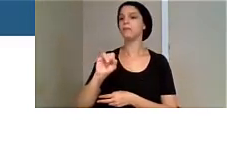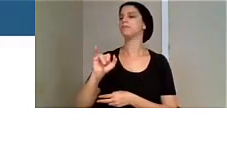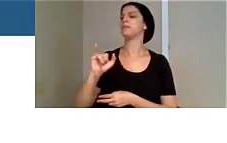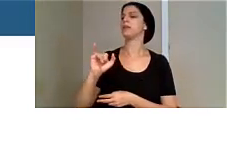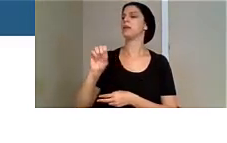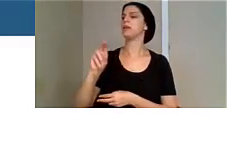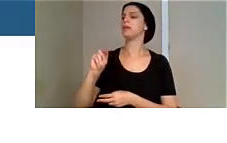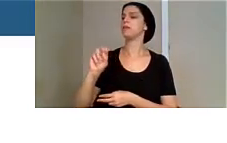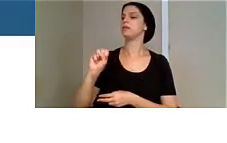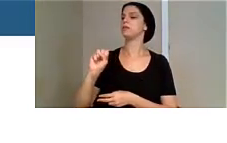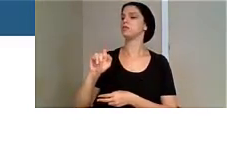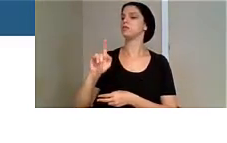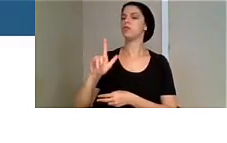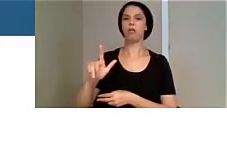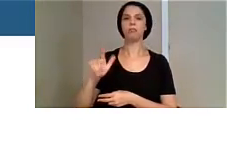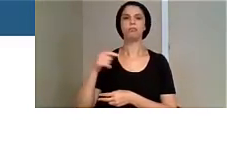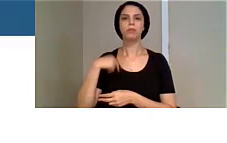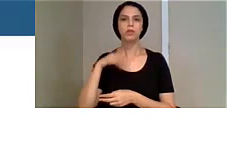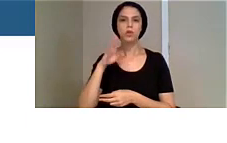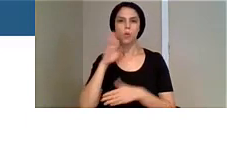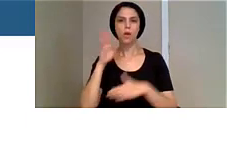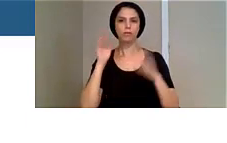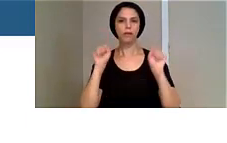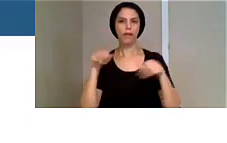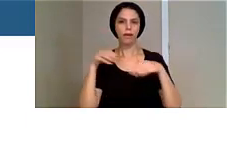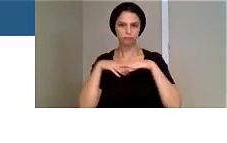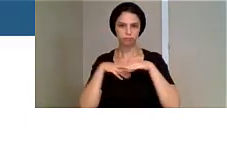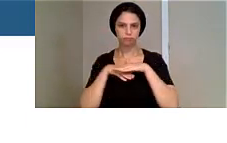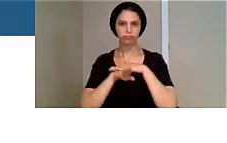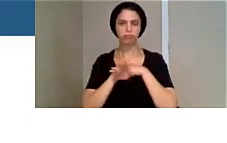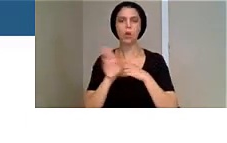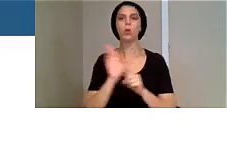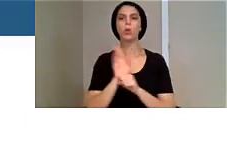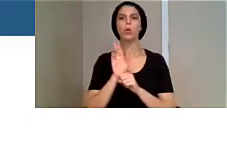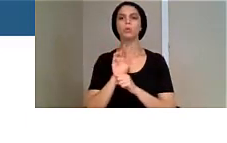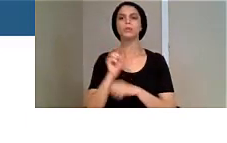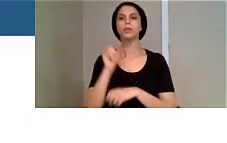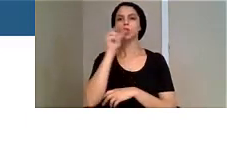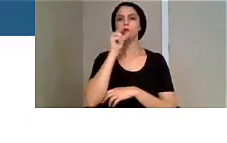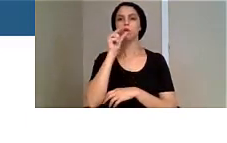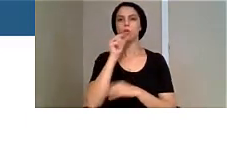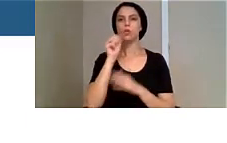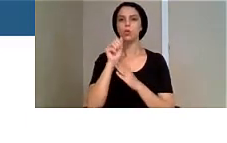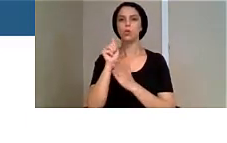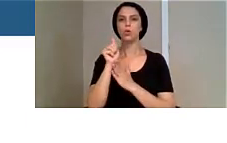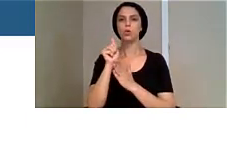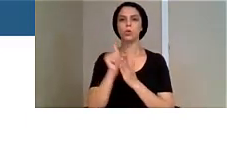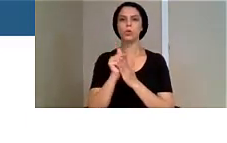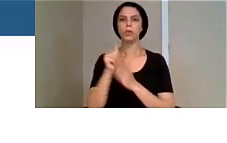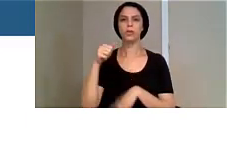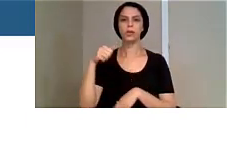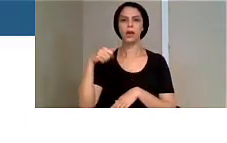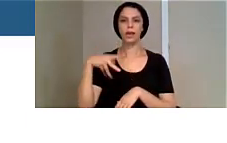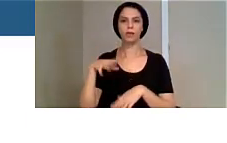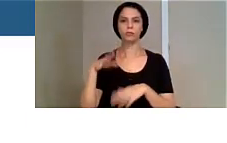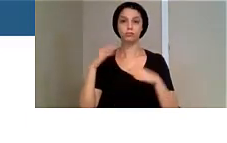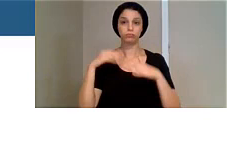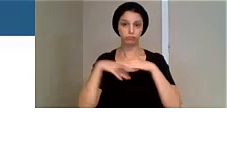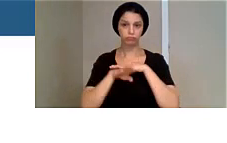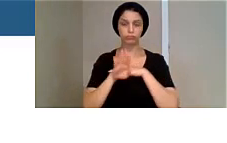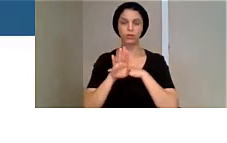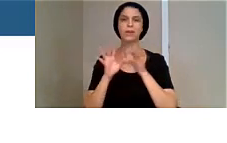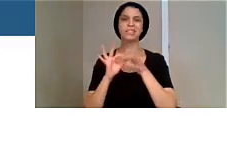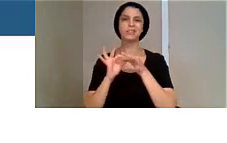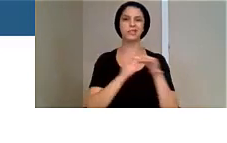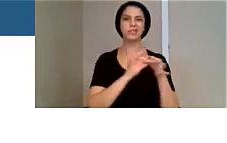Canvas student app with your child's Google Apps account, because their Google Apps account is what ties to their